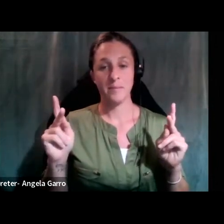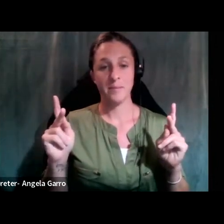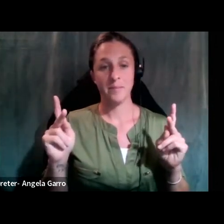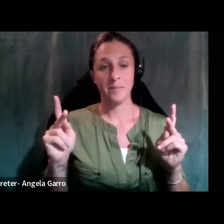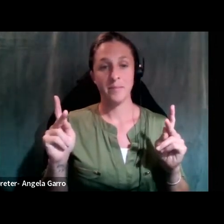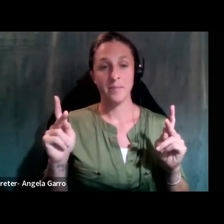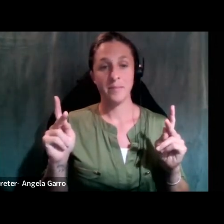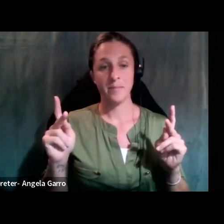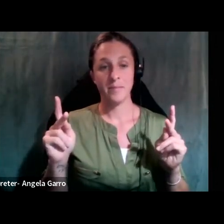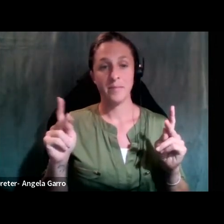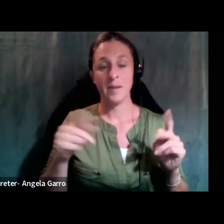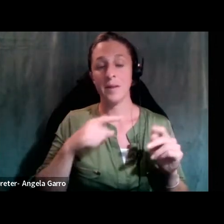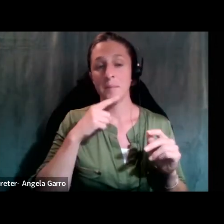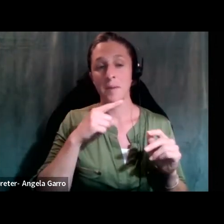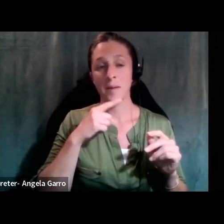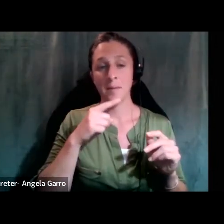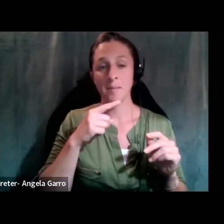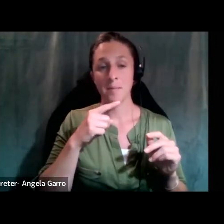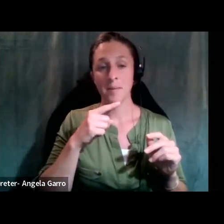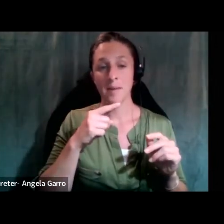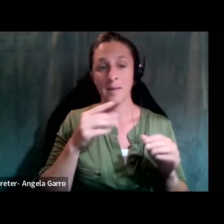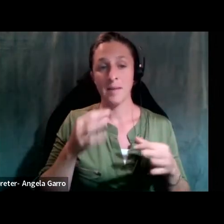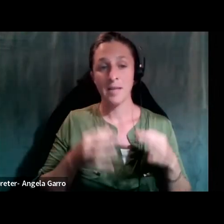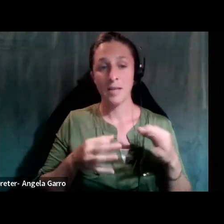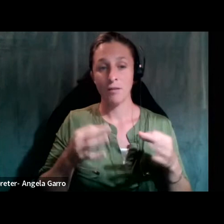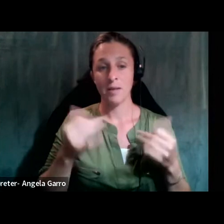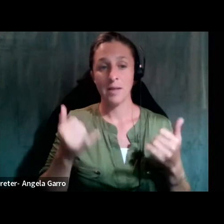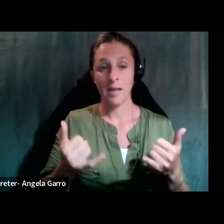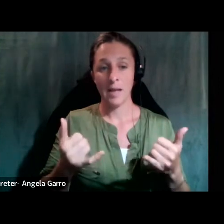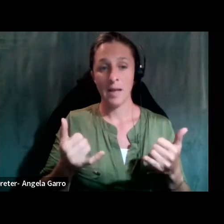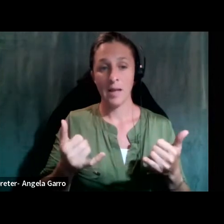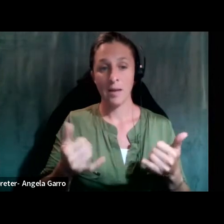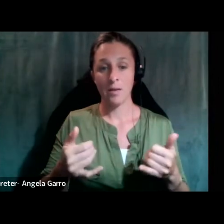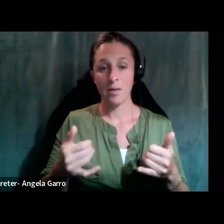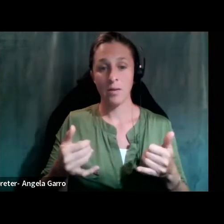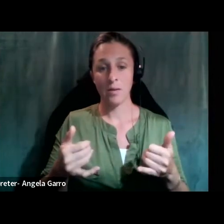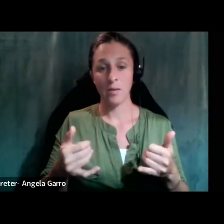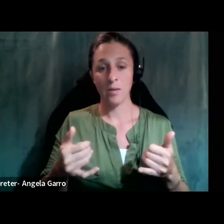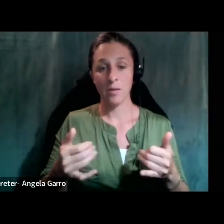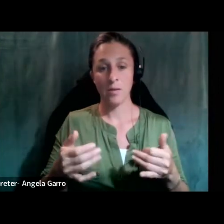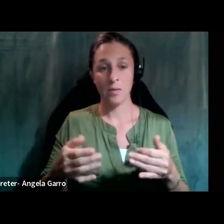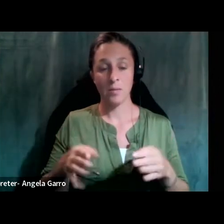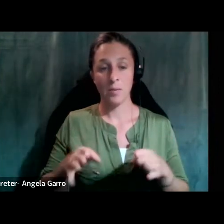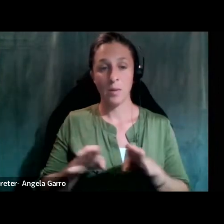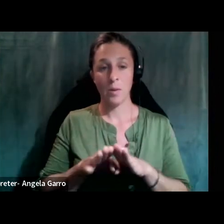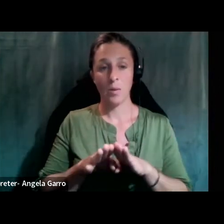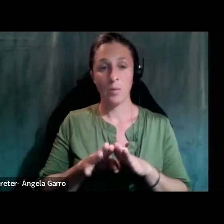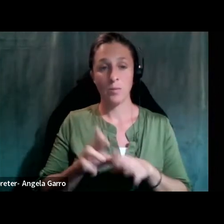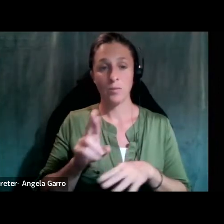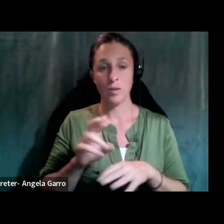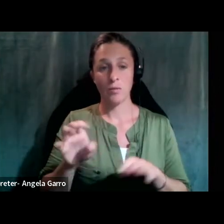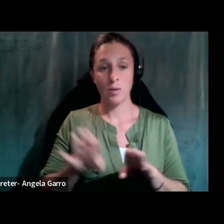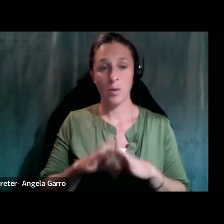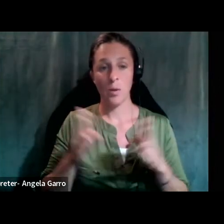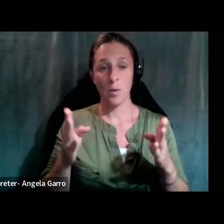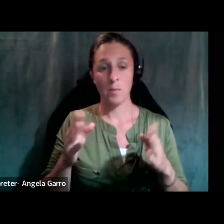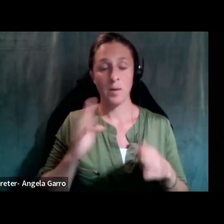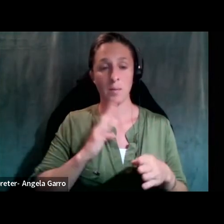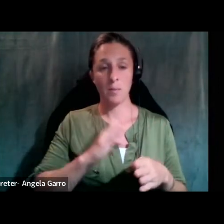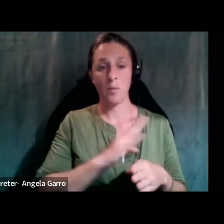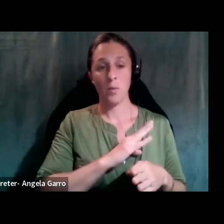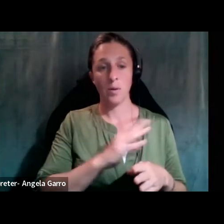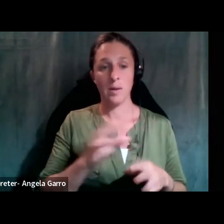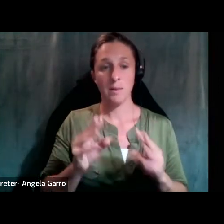Public hearing is now going to be closed. And then I'm going to reopen the board meeting. So we've done